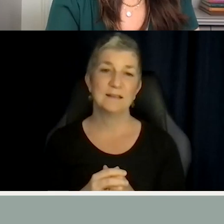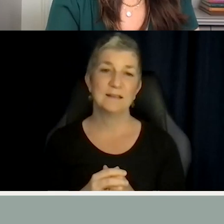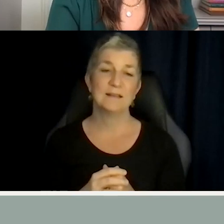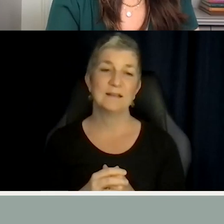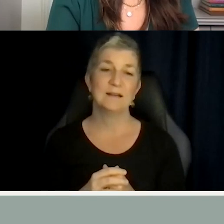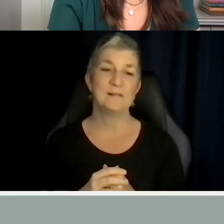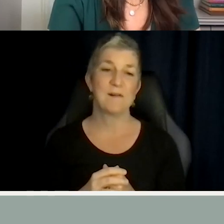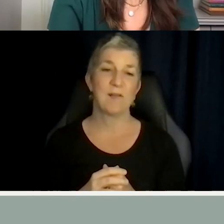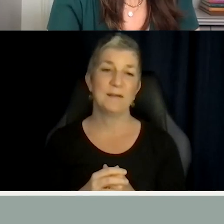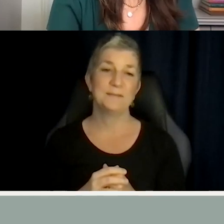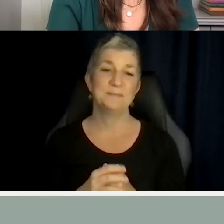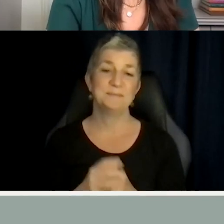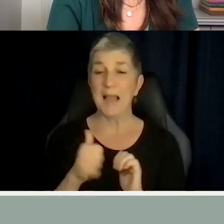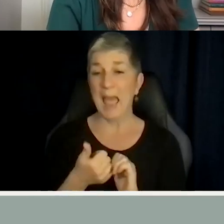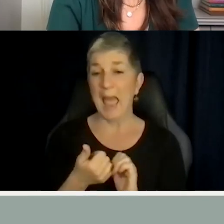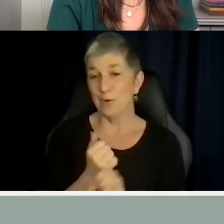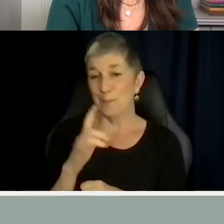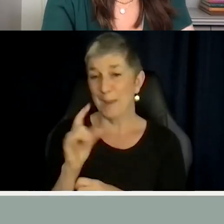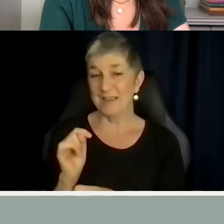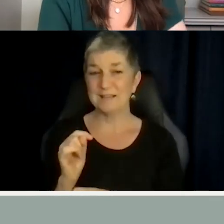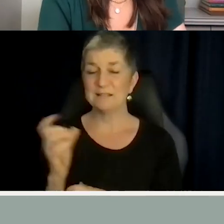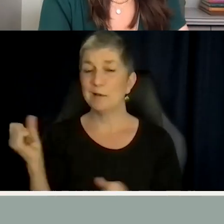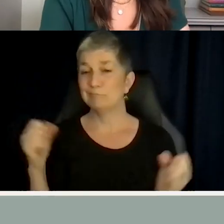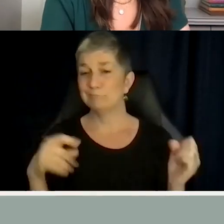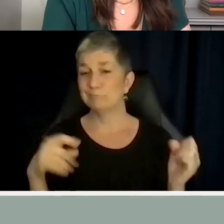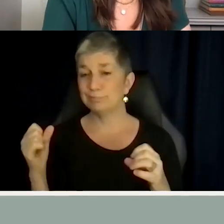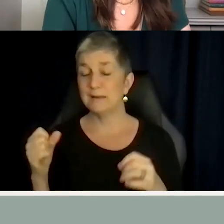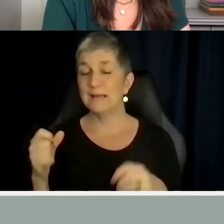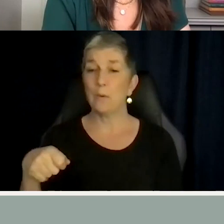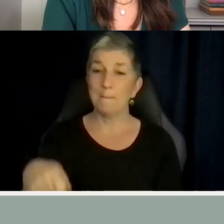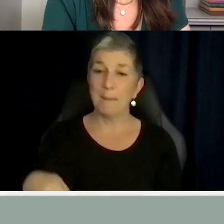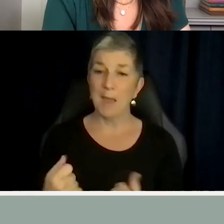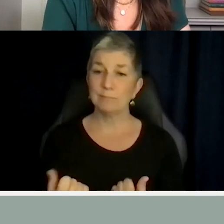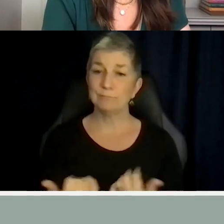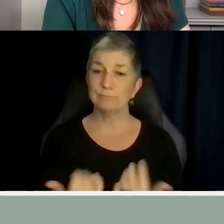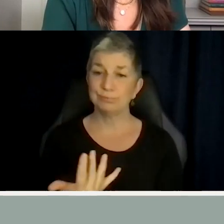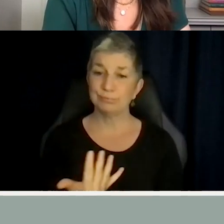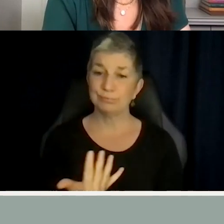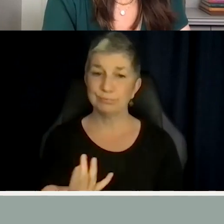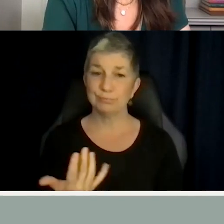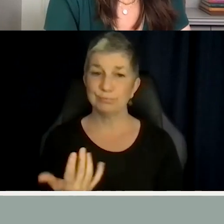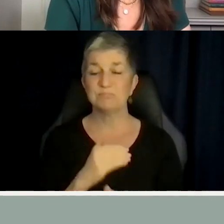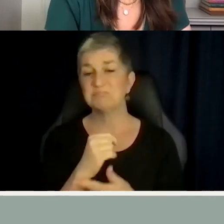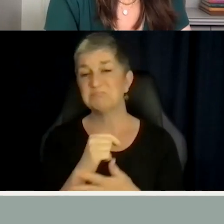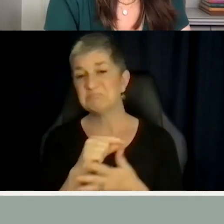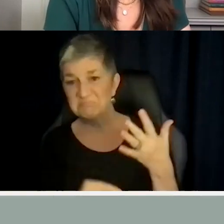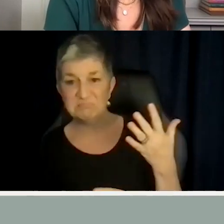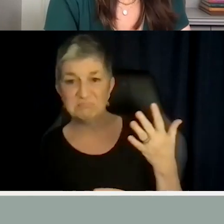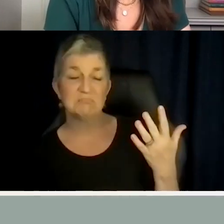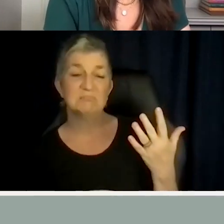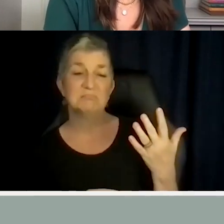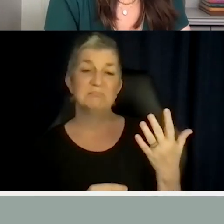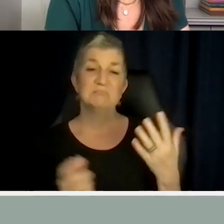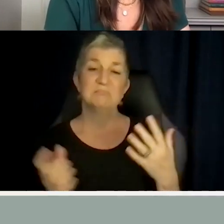And here's how you'd make it. You basically put everything in a saucepan: chamomile tea, turmeric, ginger, cinnamon,